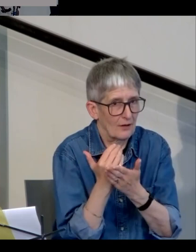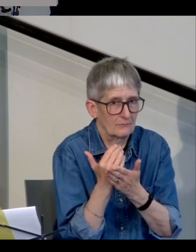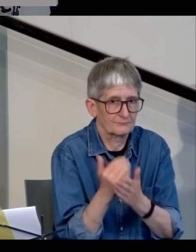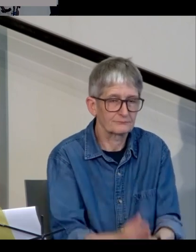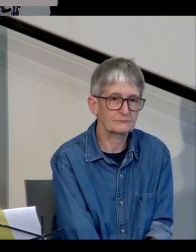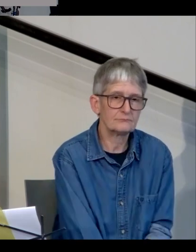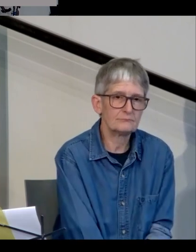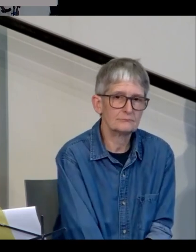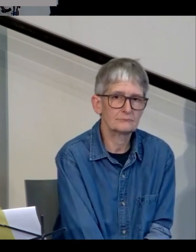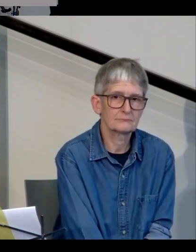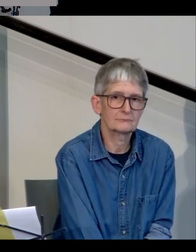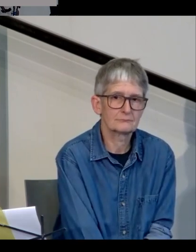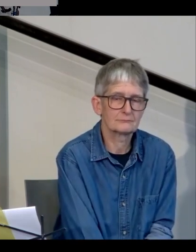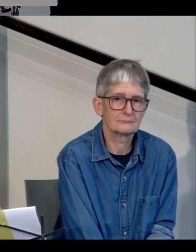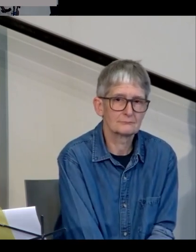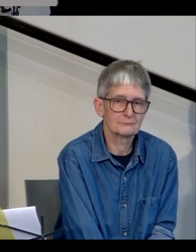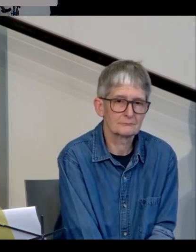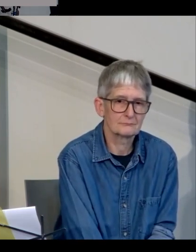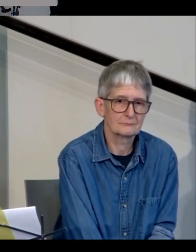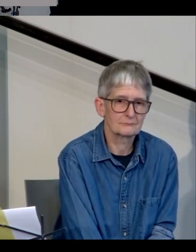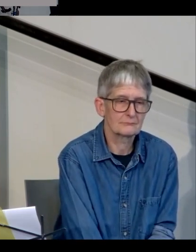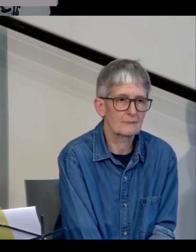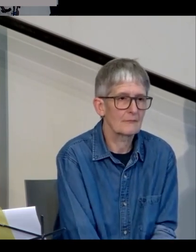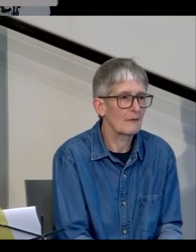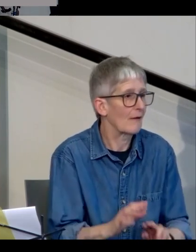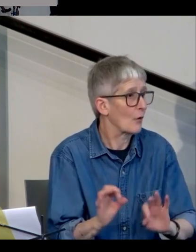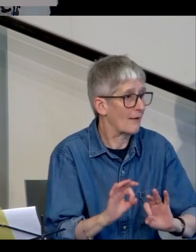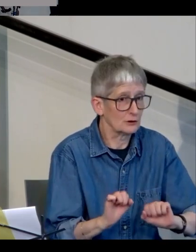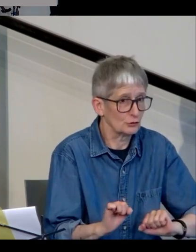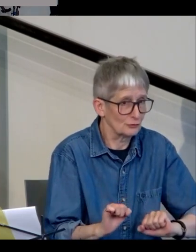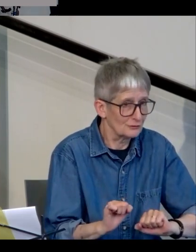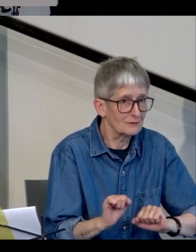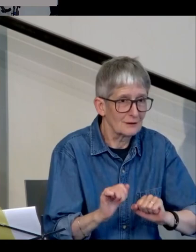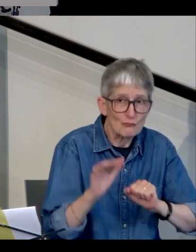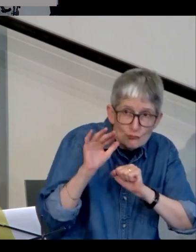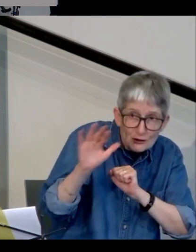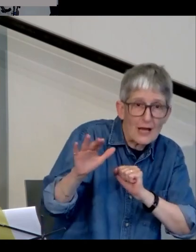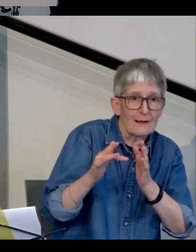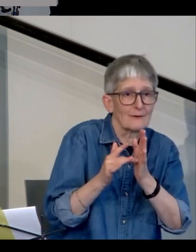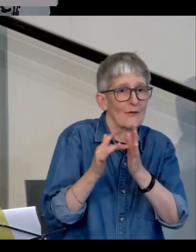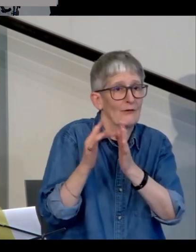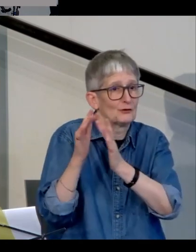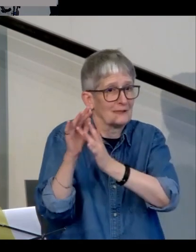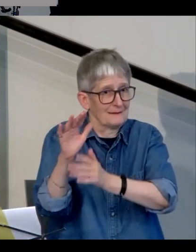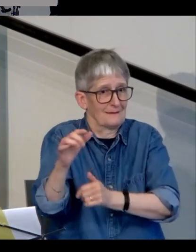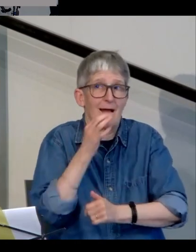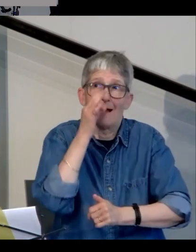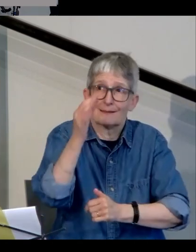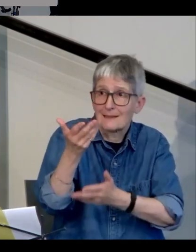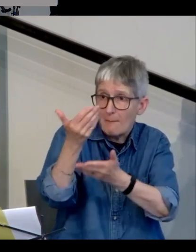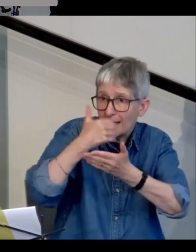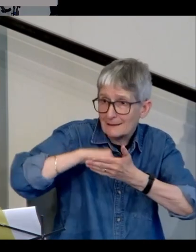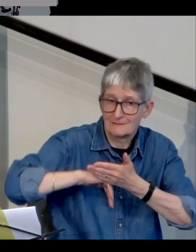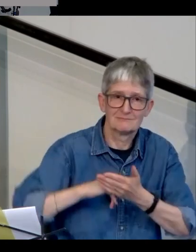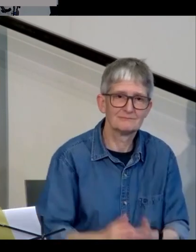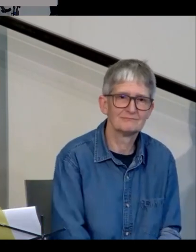haven't, why not reach out to the Lord and speak to him about what's on your mind? And I believe he will meet with